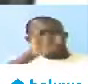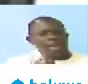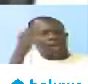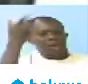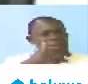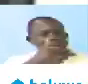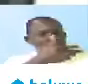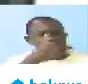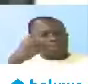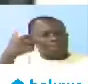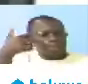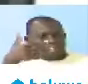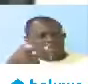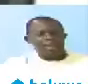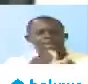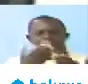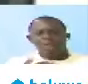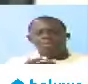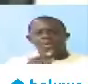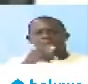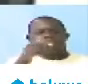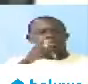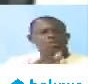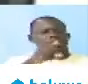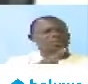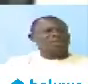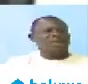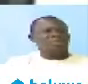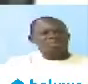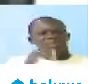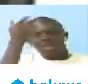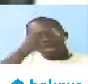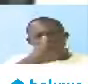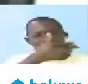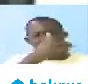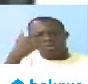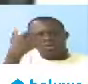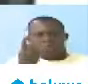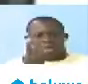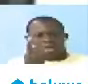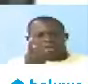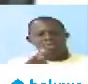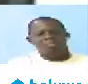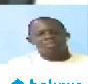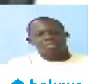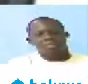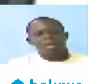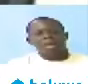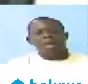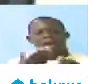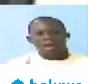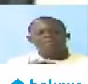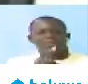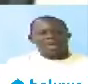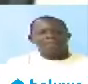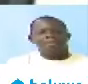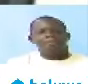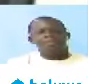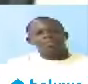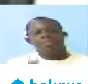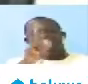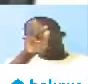1989. So 91. In 91. So Kukoi Narandur Sam Bonanjay in Samba. And that's the time when